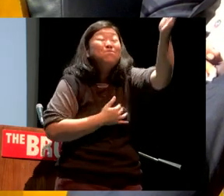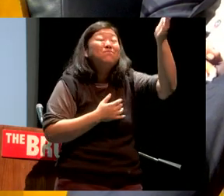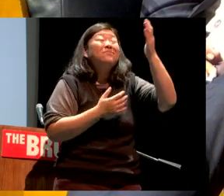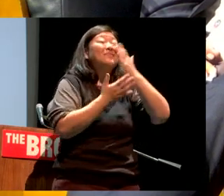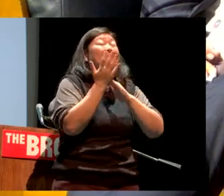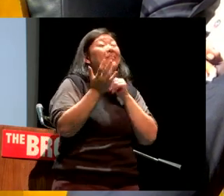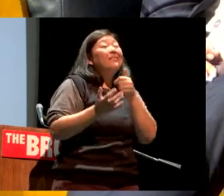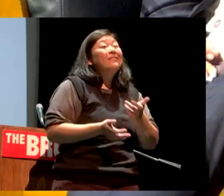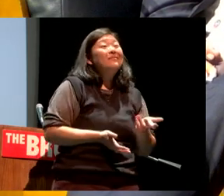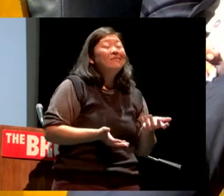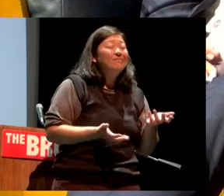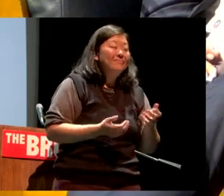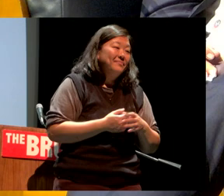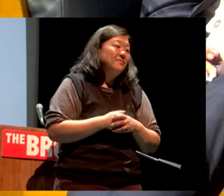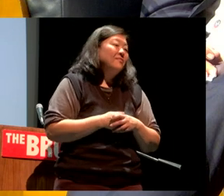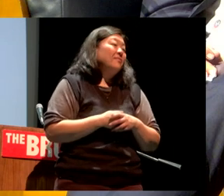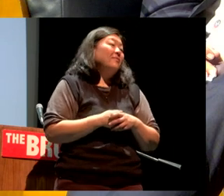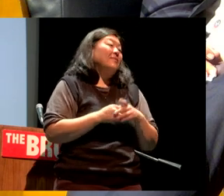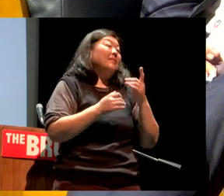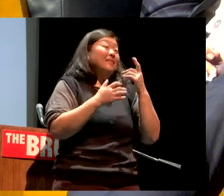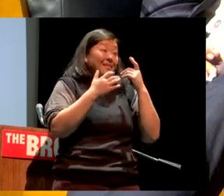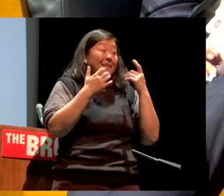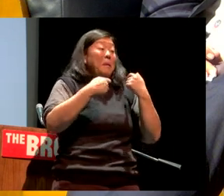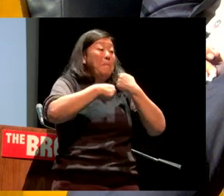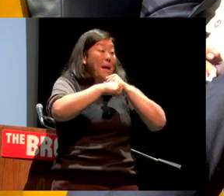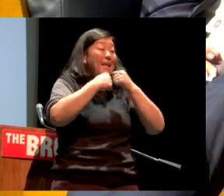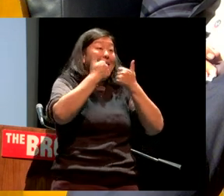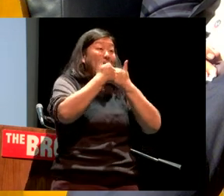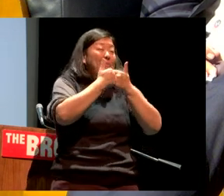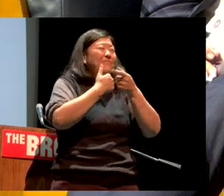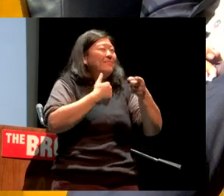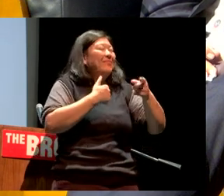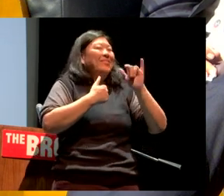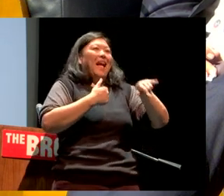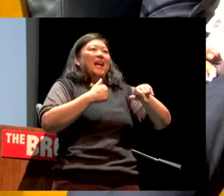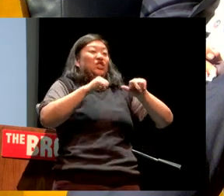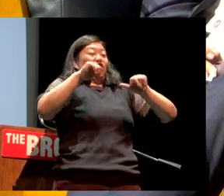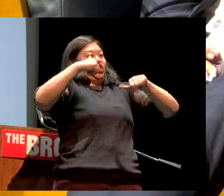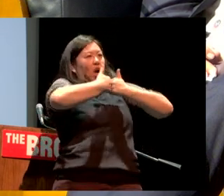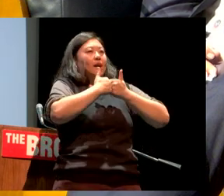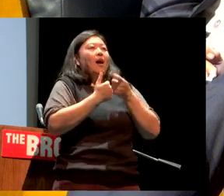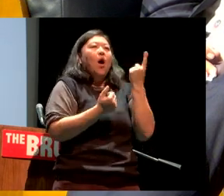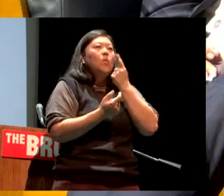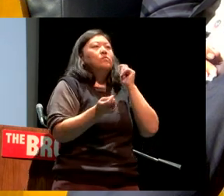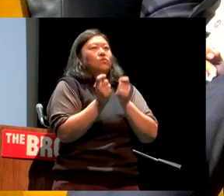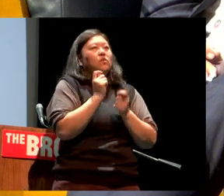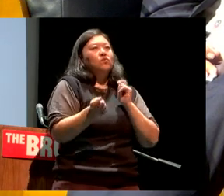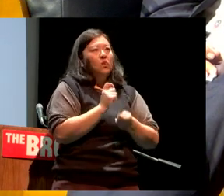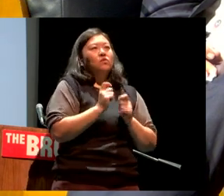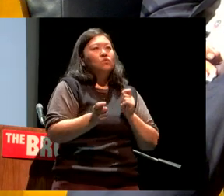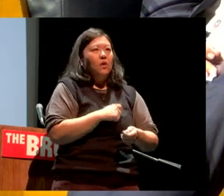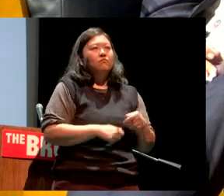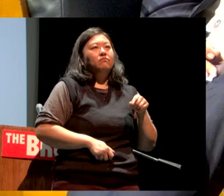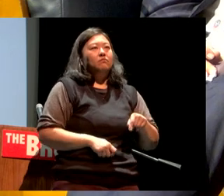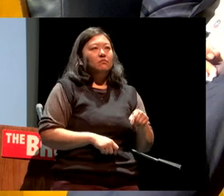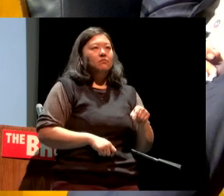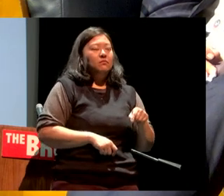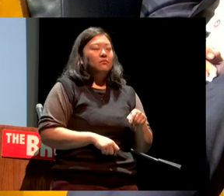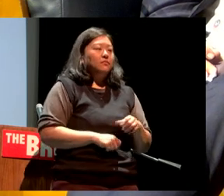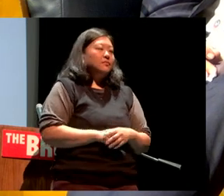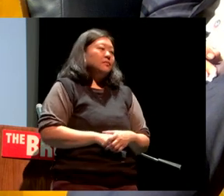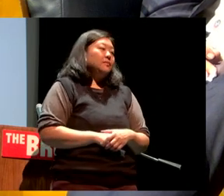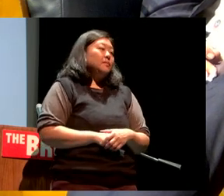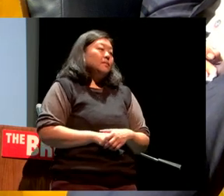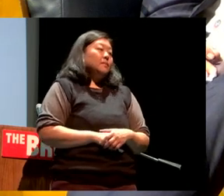and enjoy games and participate in game economies. That's going to be the biggest thing, which might as well be combined with the fact that, you